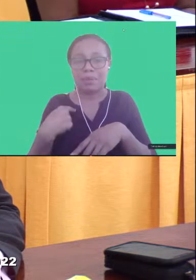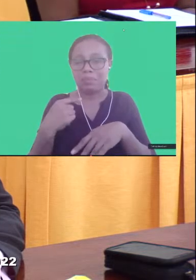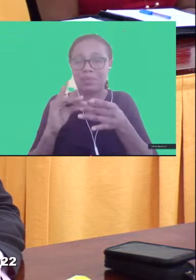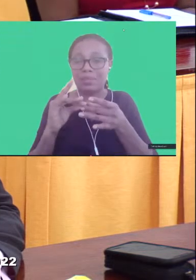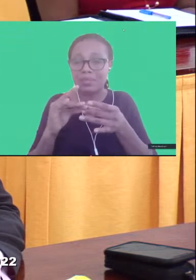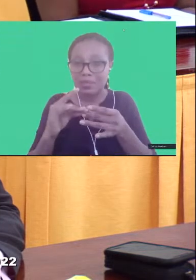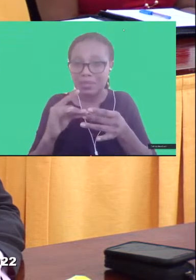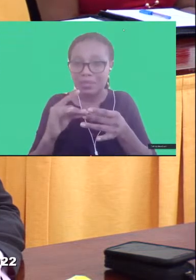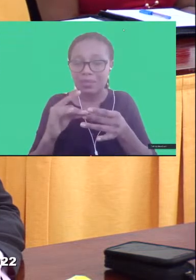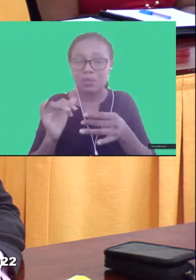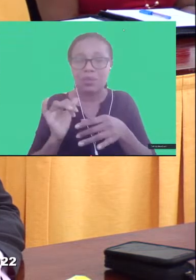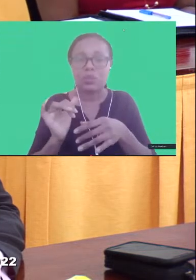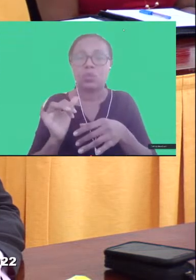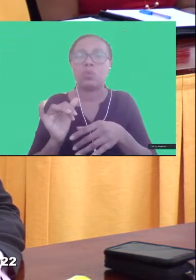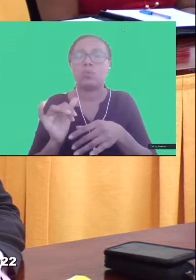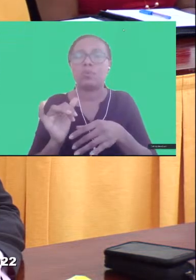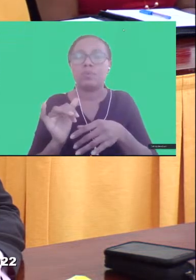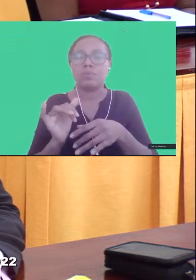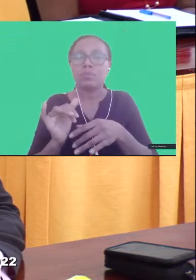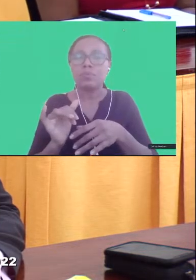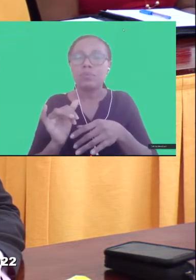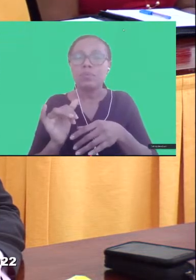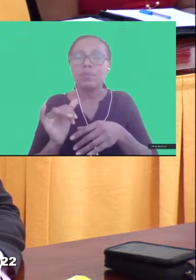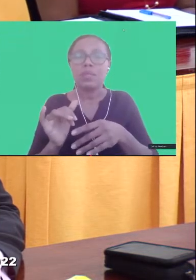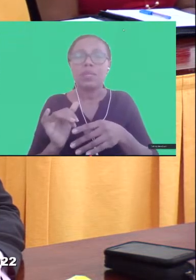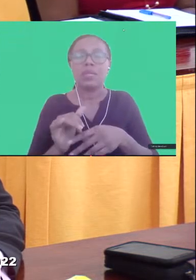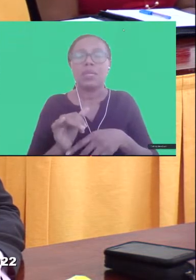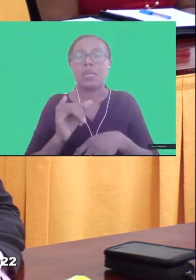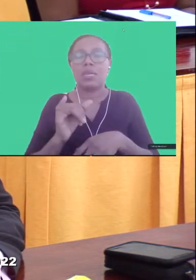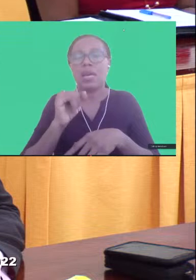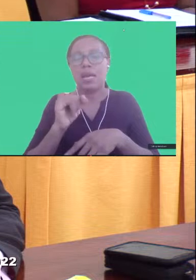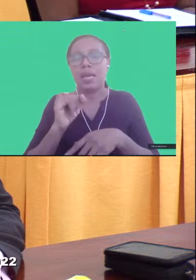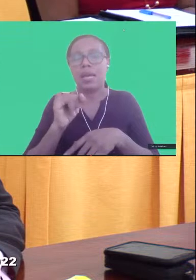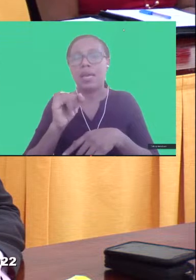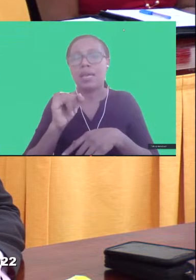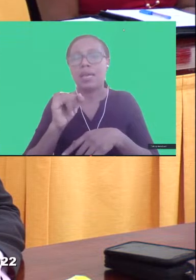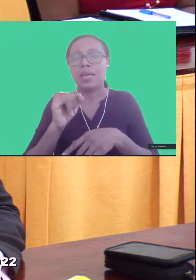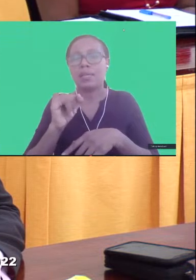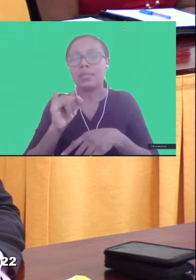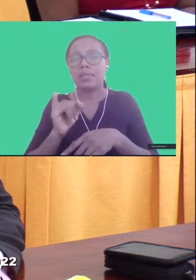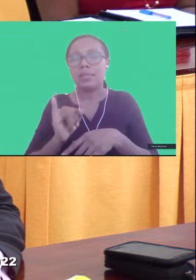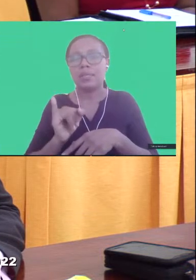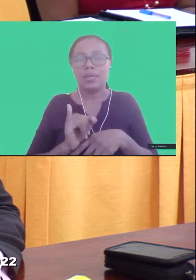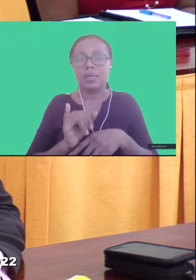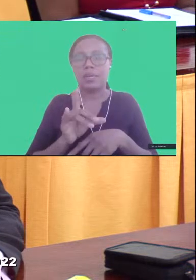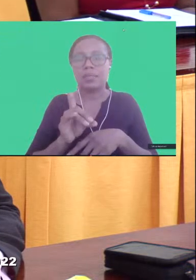Inter-American Development Bank. And to explain the operations of that